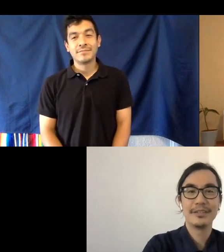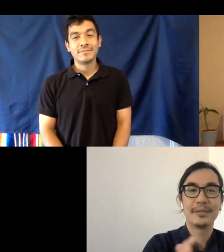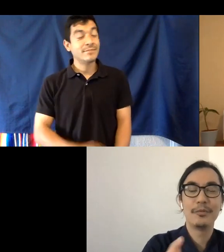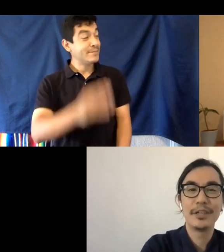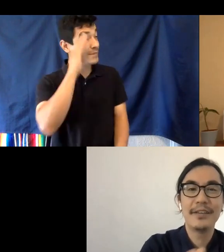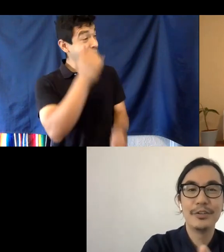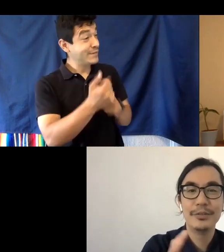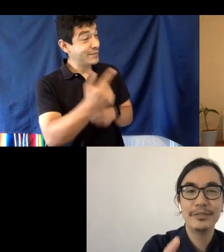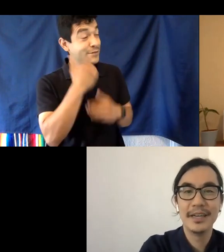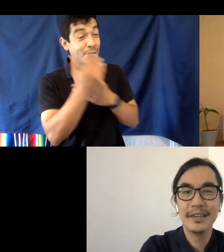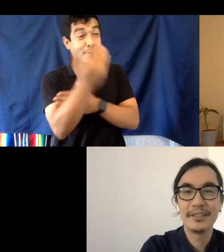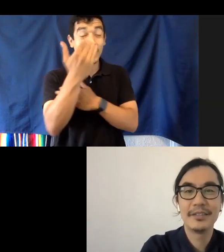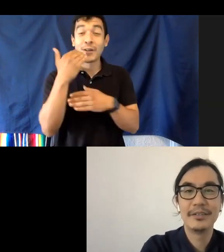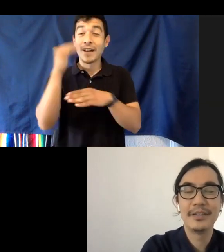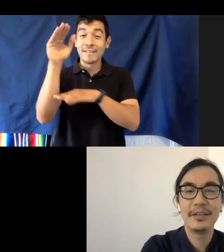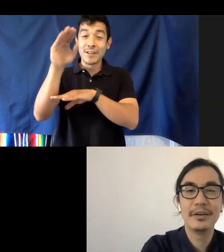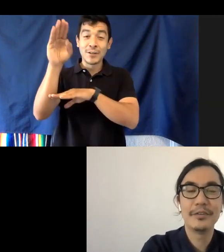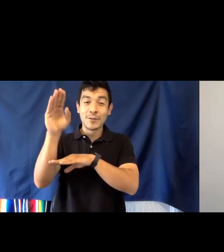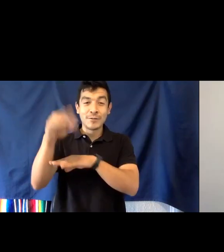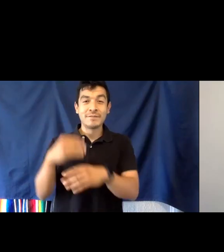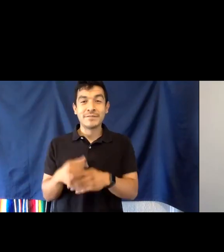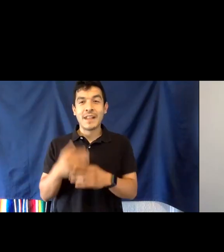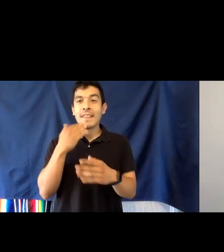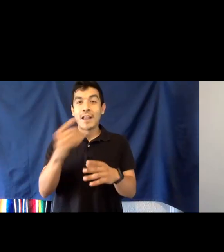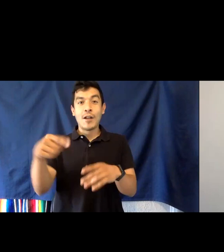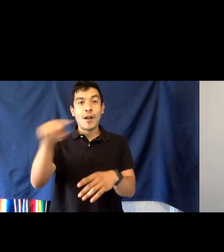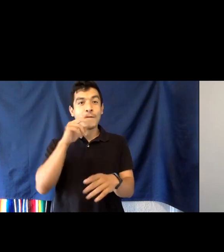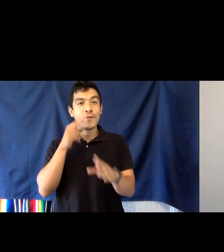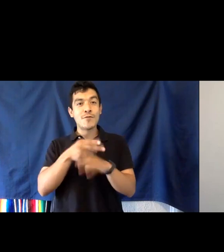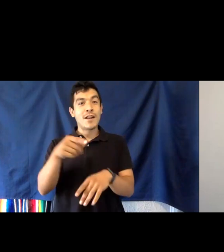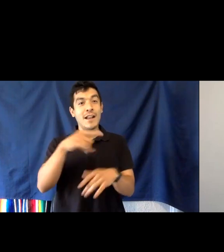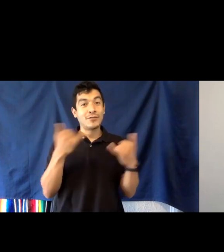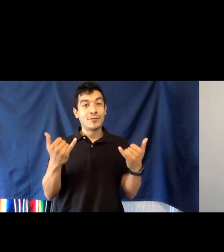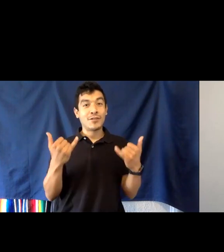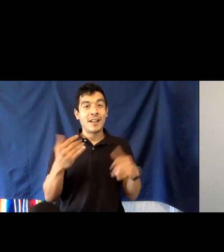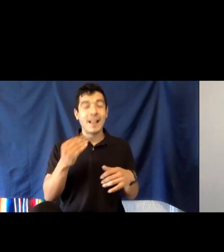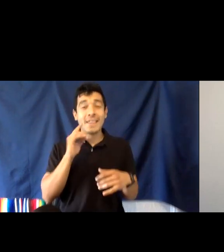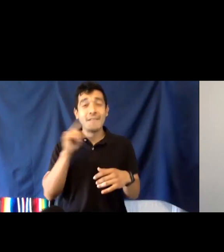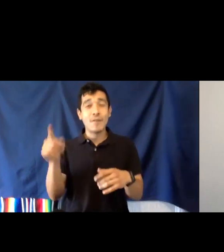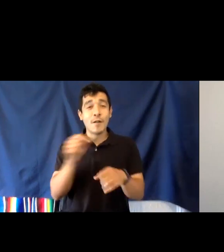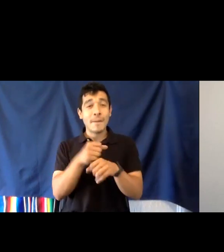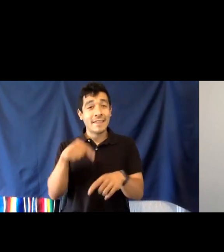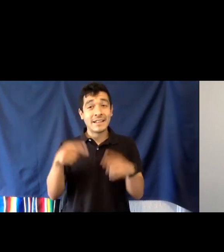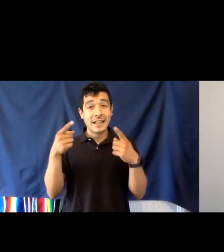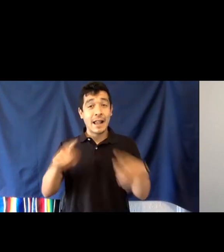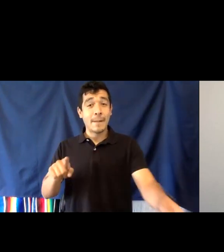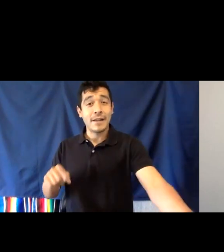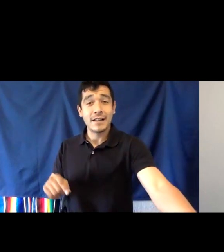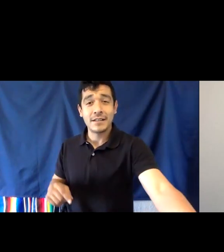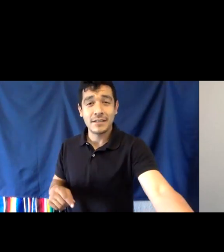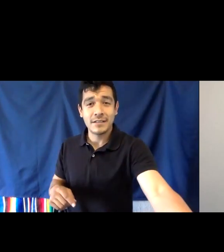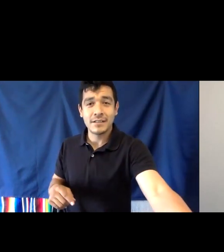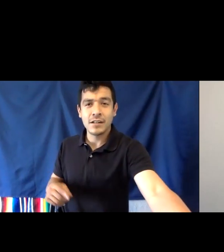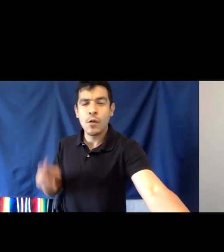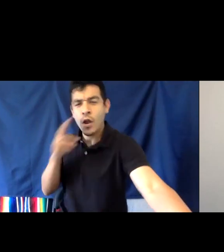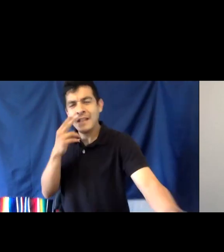Hi, everyone. Good morning, good afternoon. Thank you all for joining us today. And thanks to the IDA and Maggie for making this happen. It's great to see that we have folks from